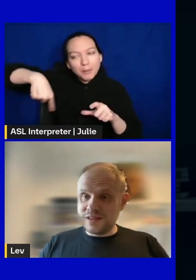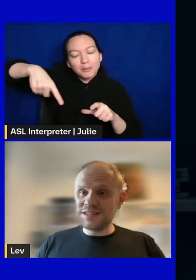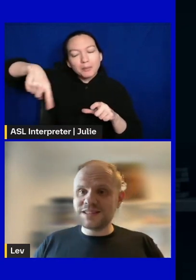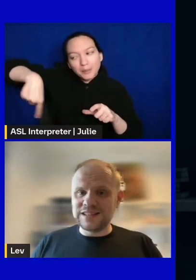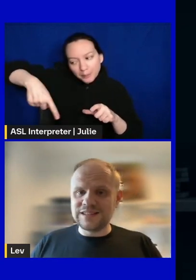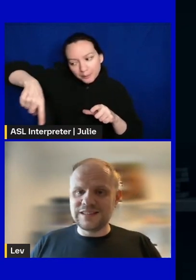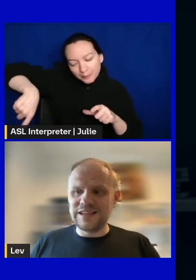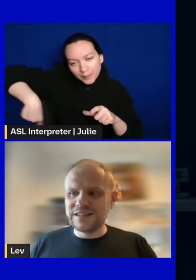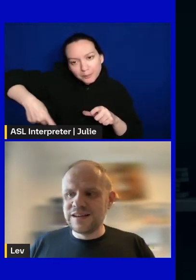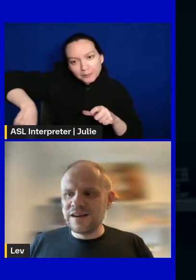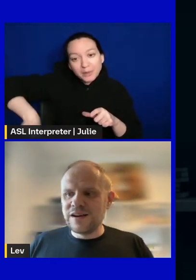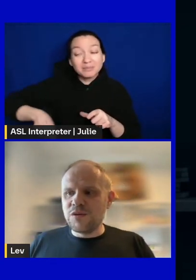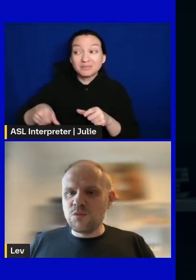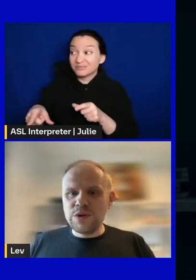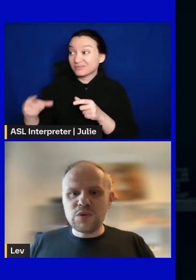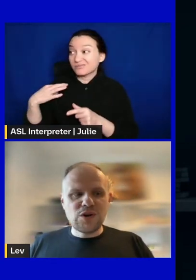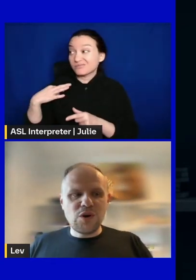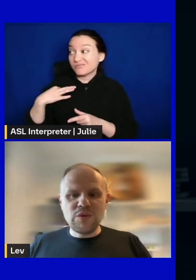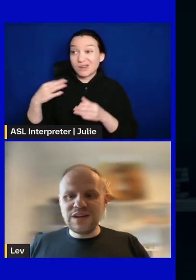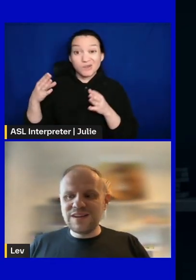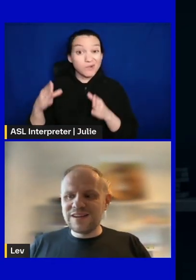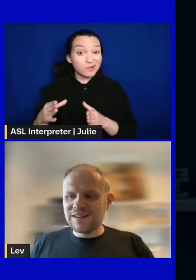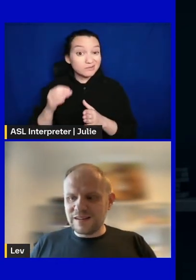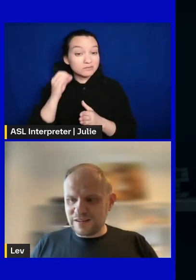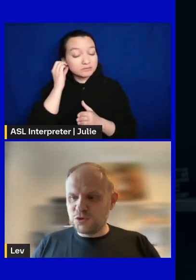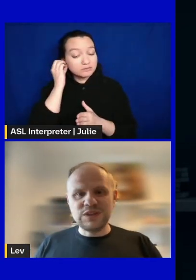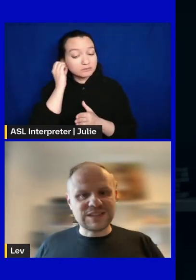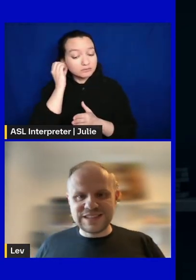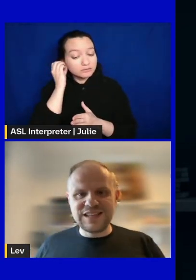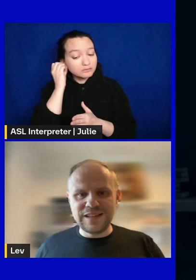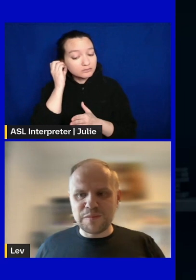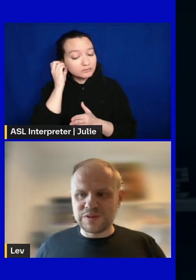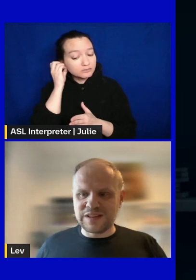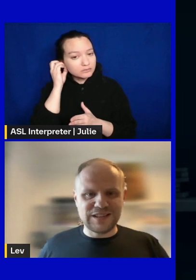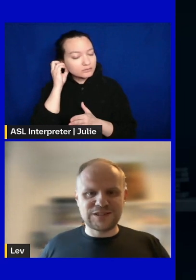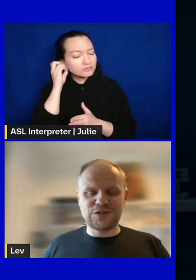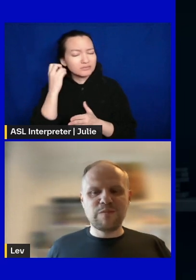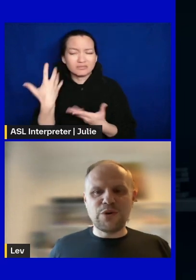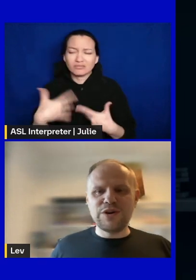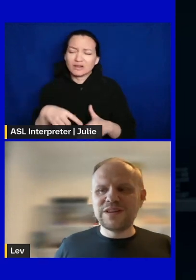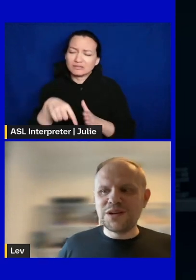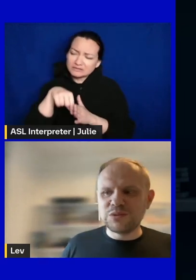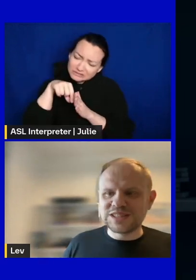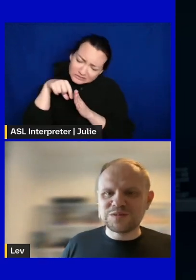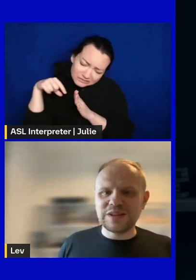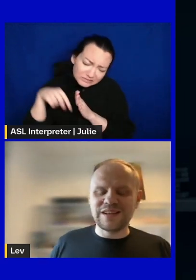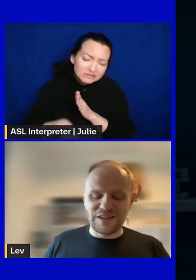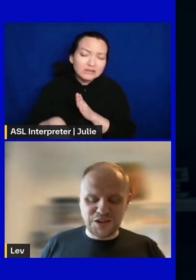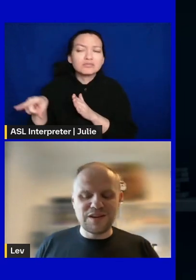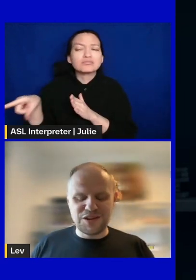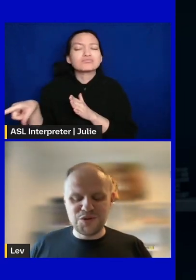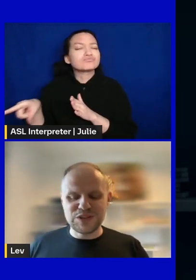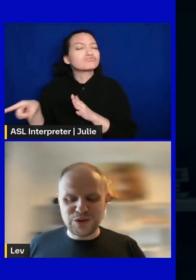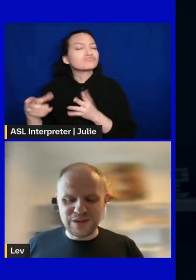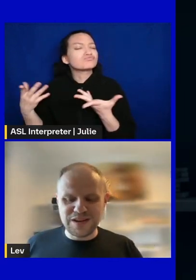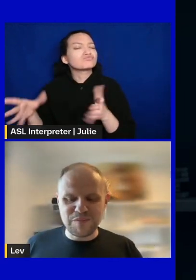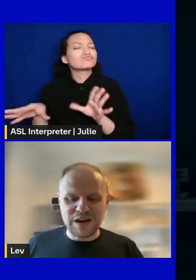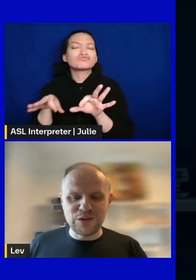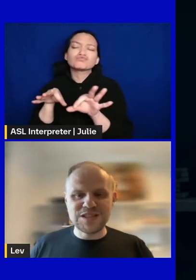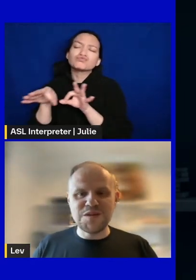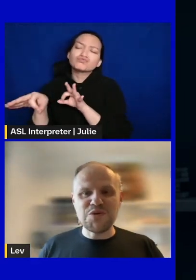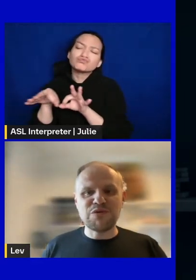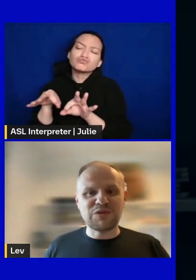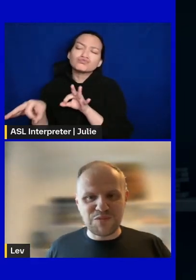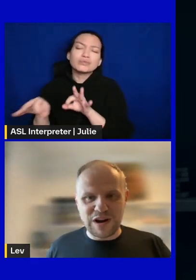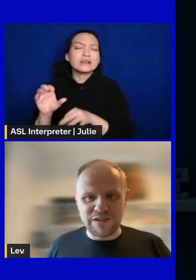But with this candidate, we were going to insane depth. Like at some point he was he was talking